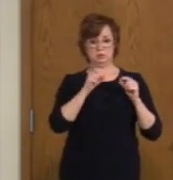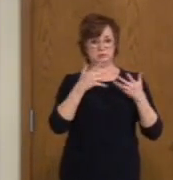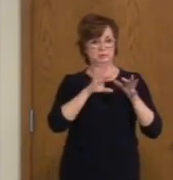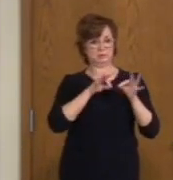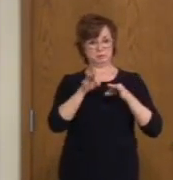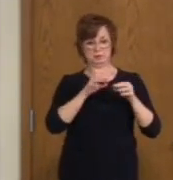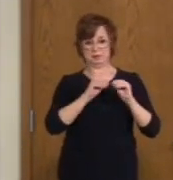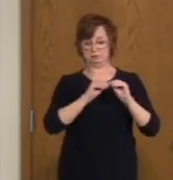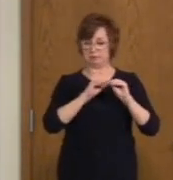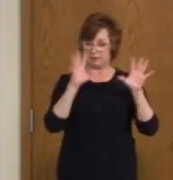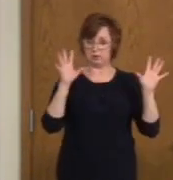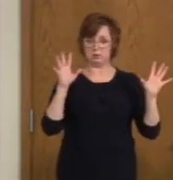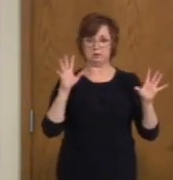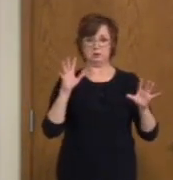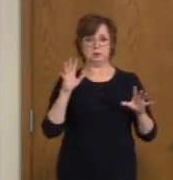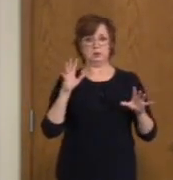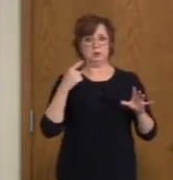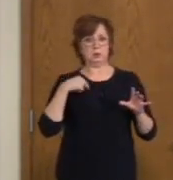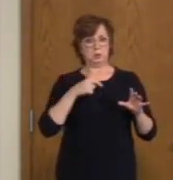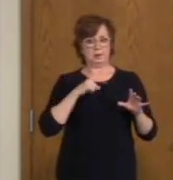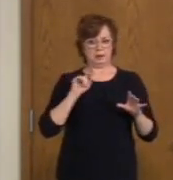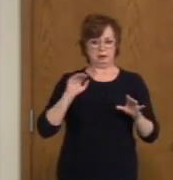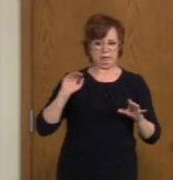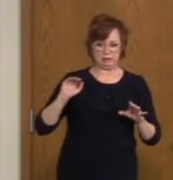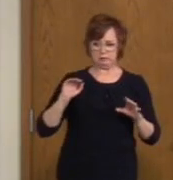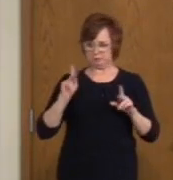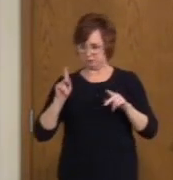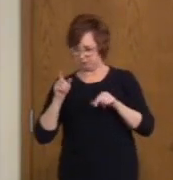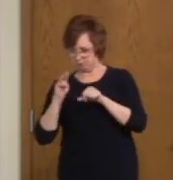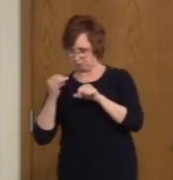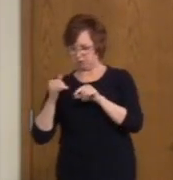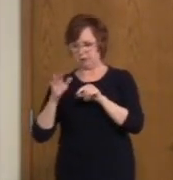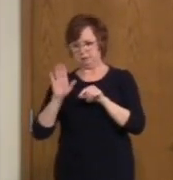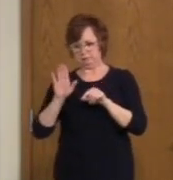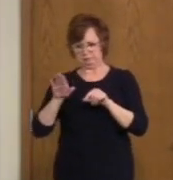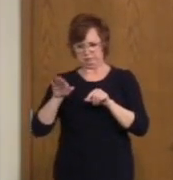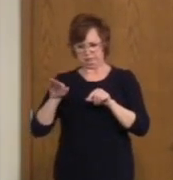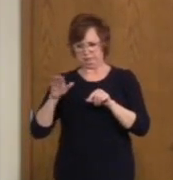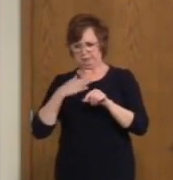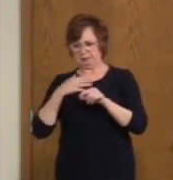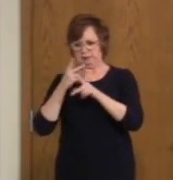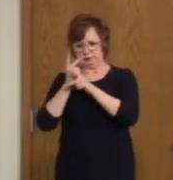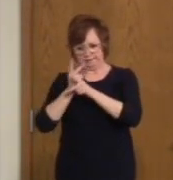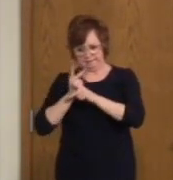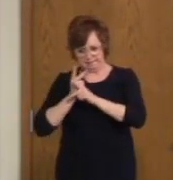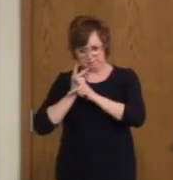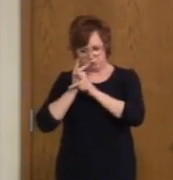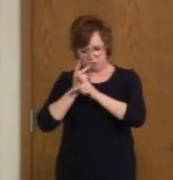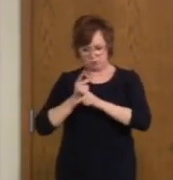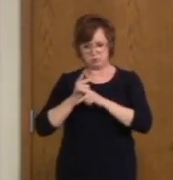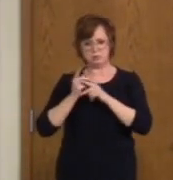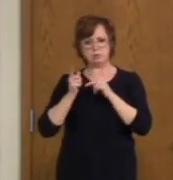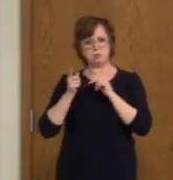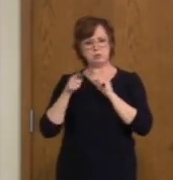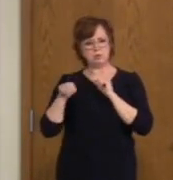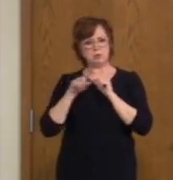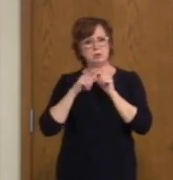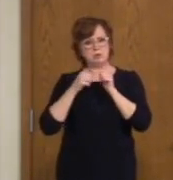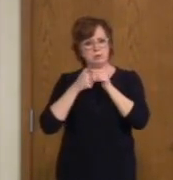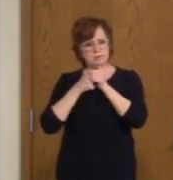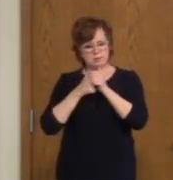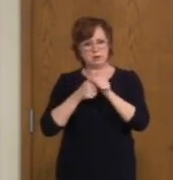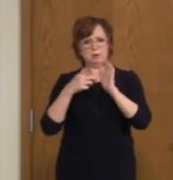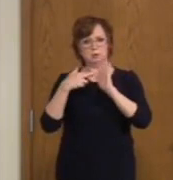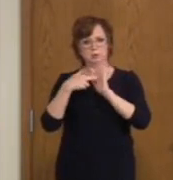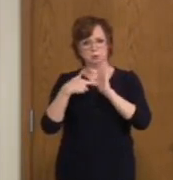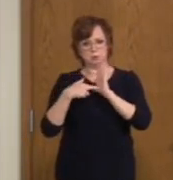are at the point where we are asking those in Moose Jaw, those residents, to be just extremely diligent with ensuring they're following all of the